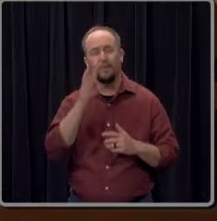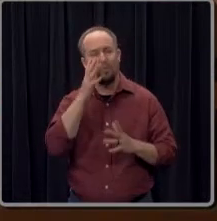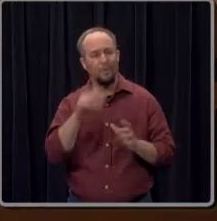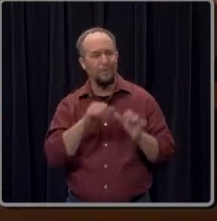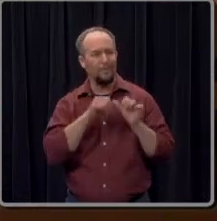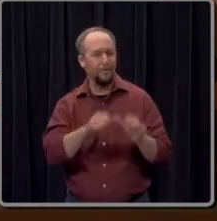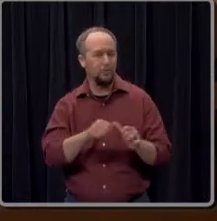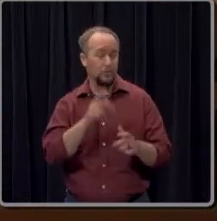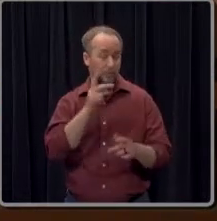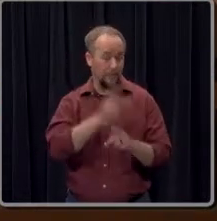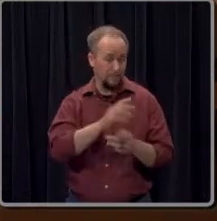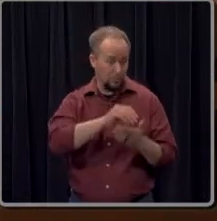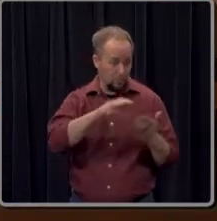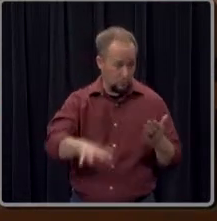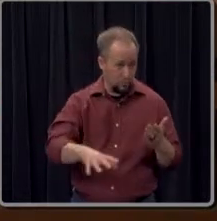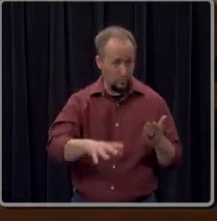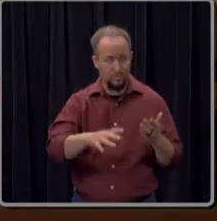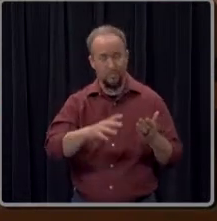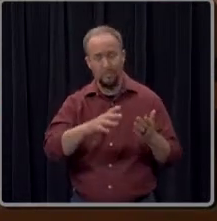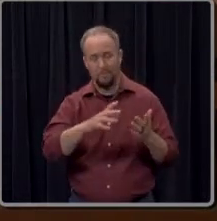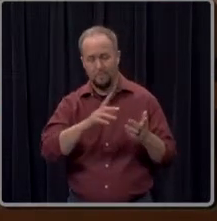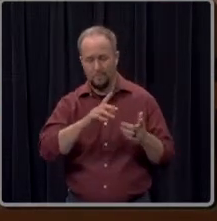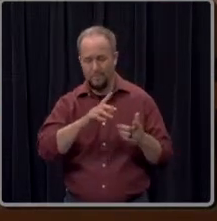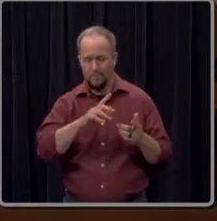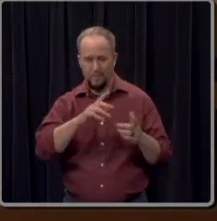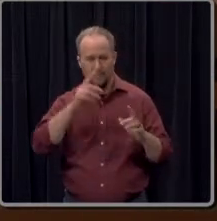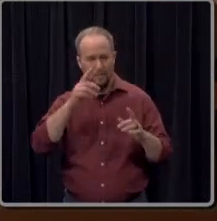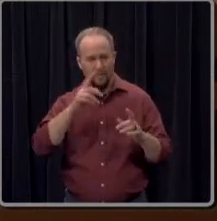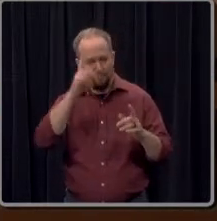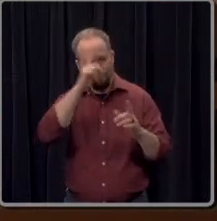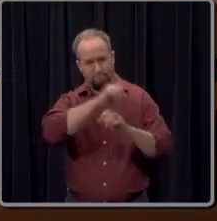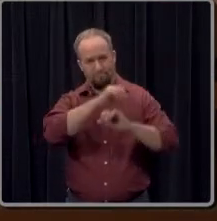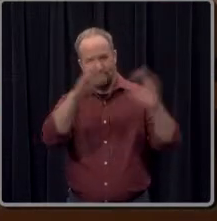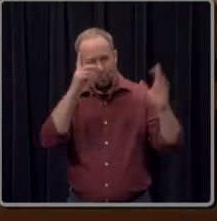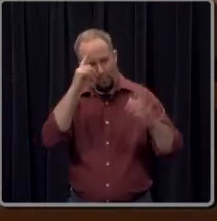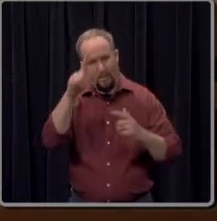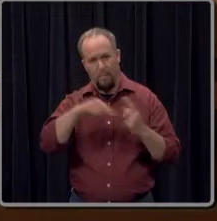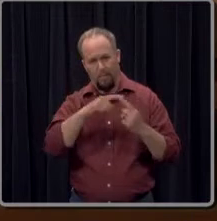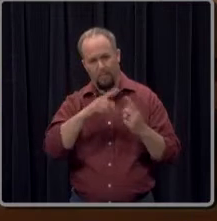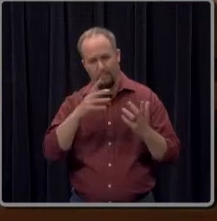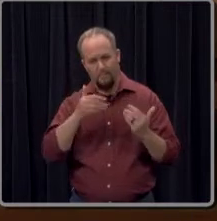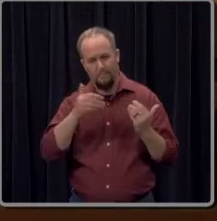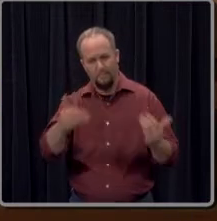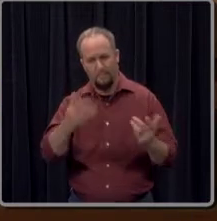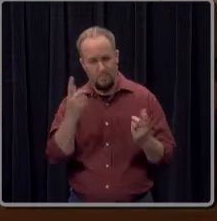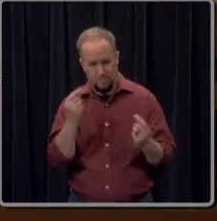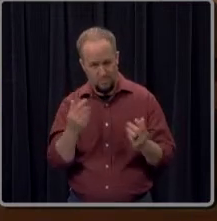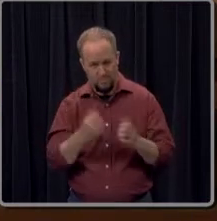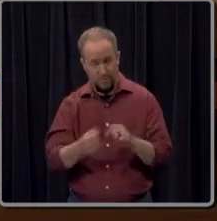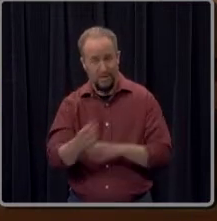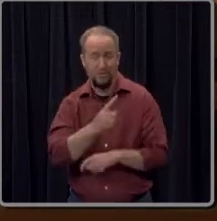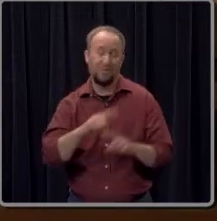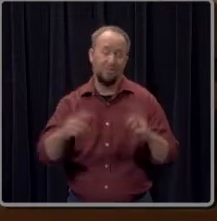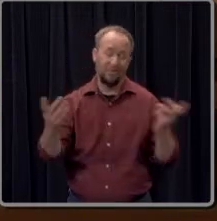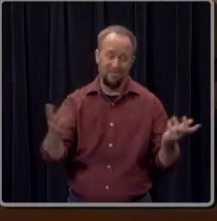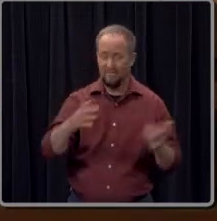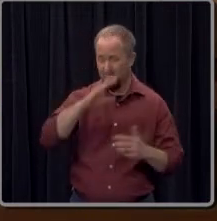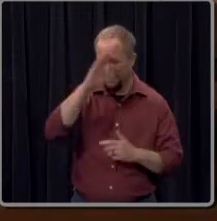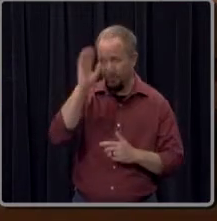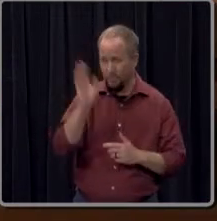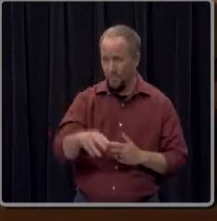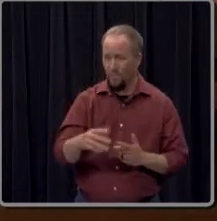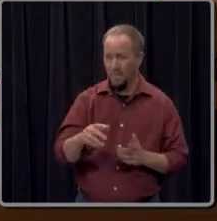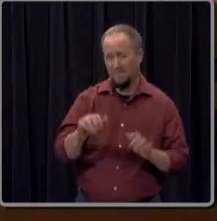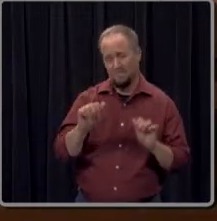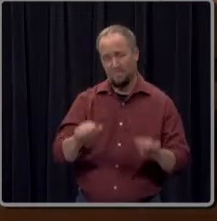continue to keep our students in the forefront of our minds as we work through these interventions for next year. But just know that we're likely